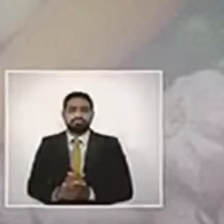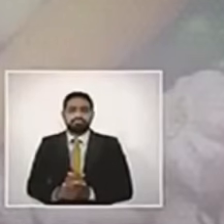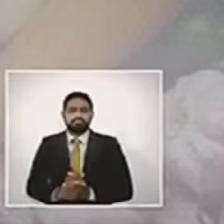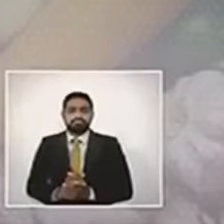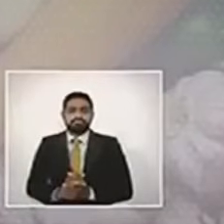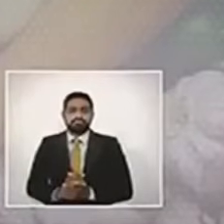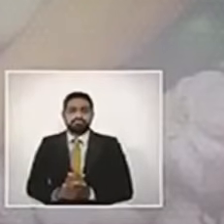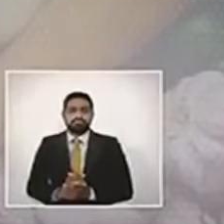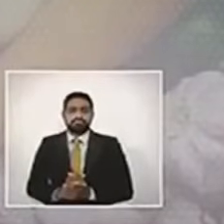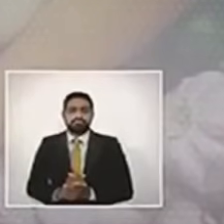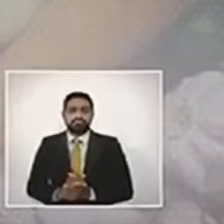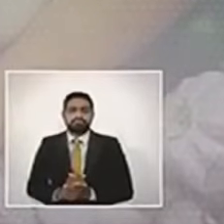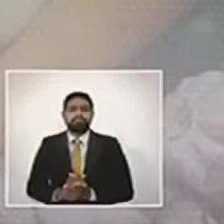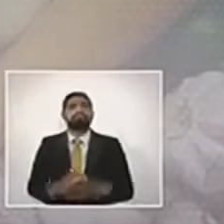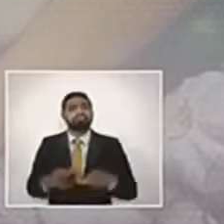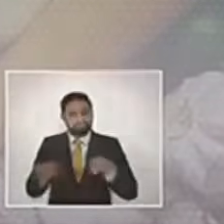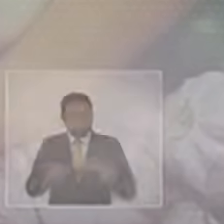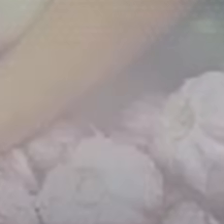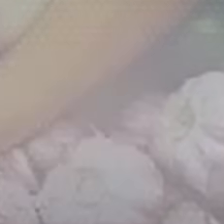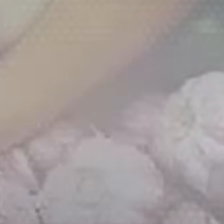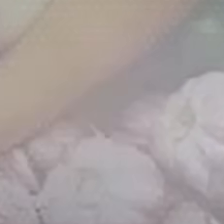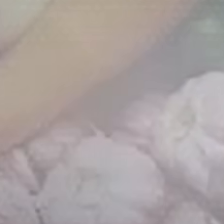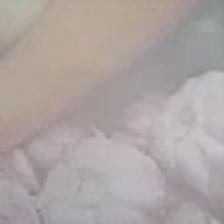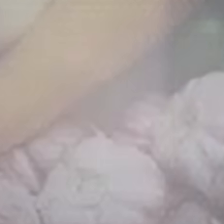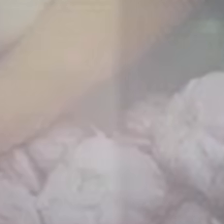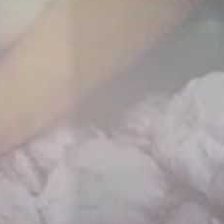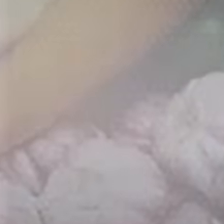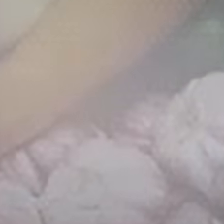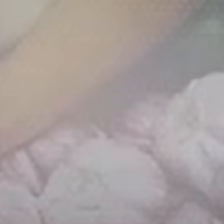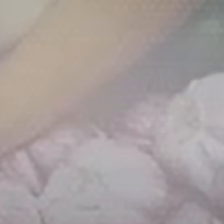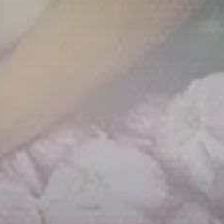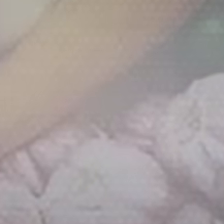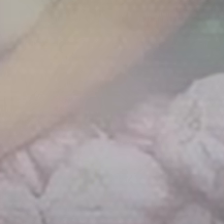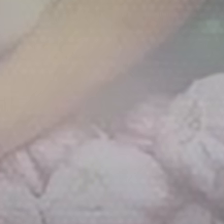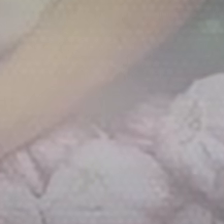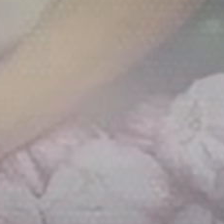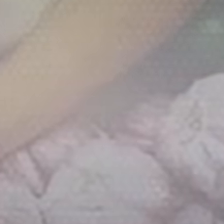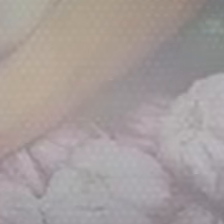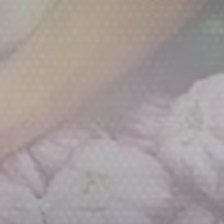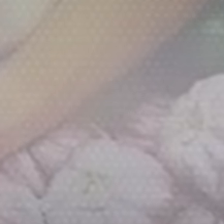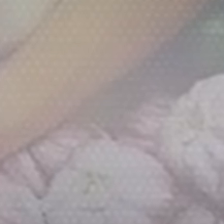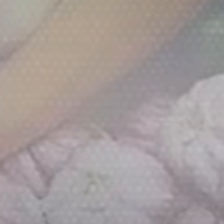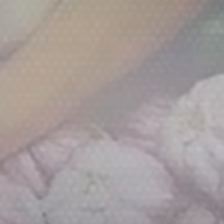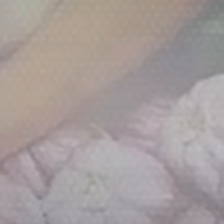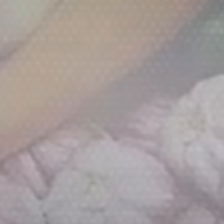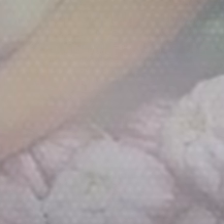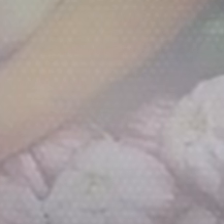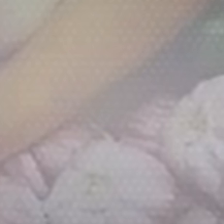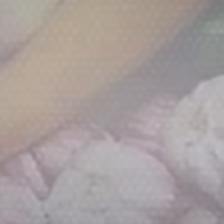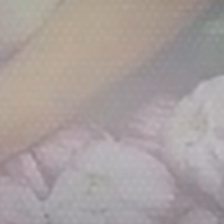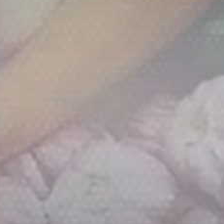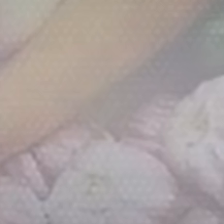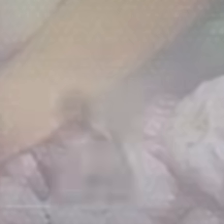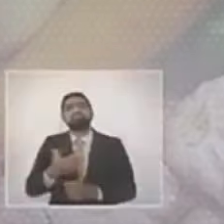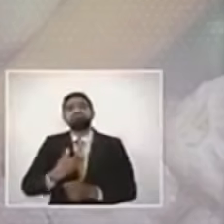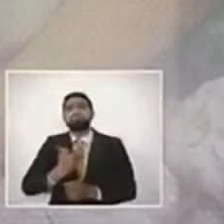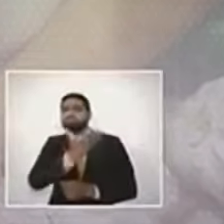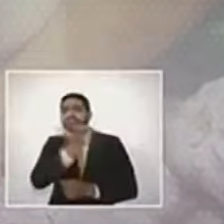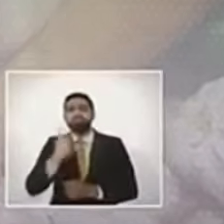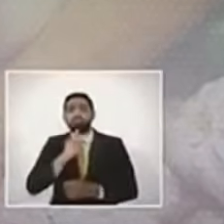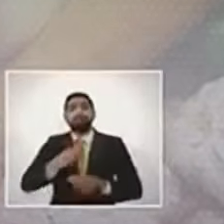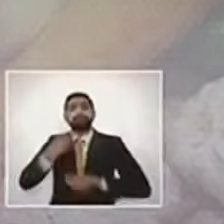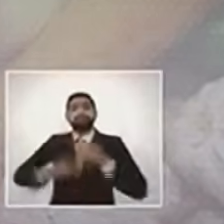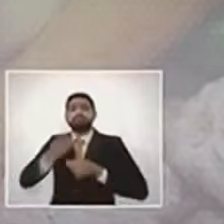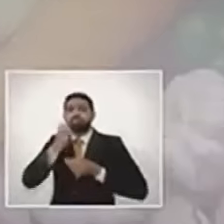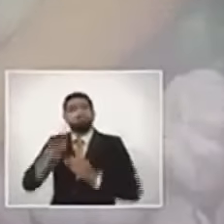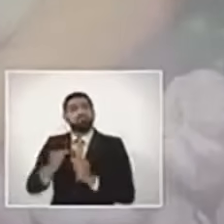the supply of vegetables to economic centres has been hampered, what fate will befall on the local market? This is a comparison